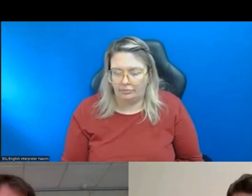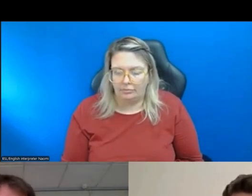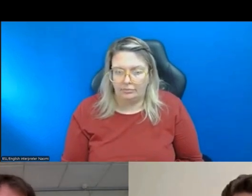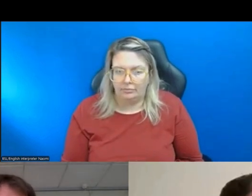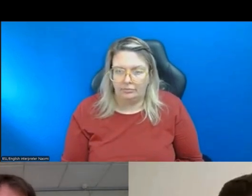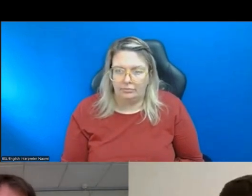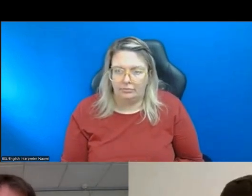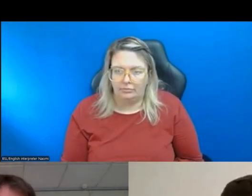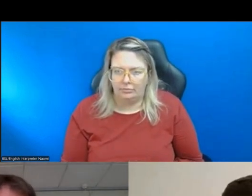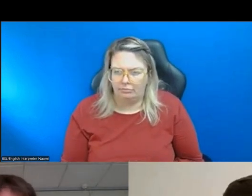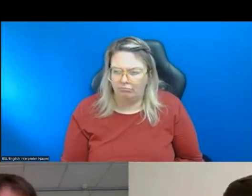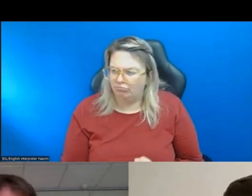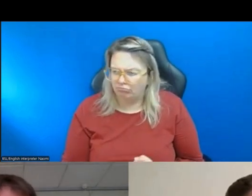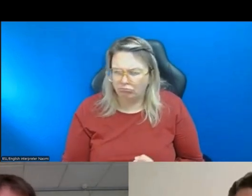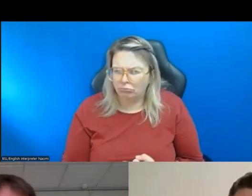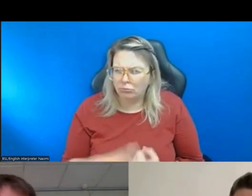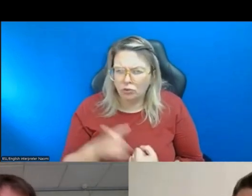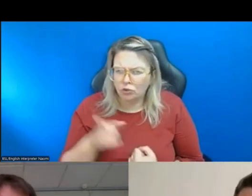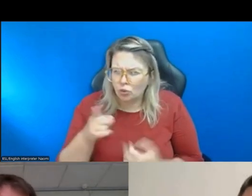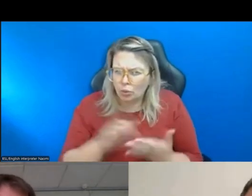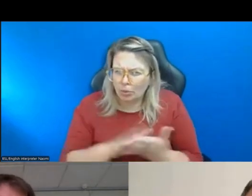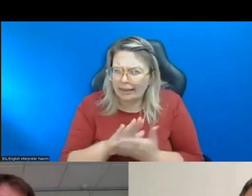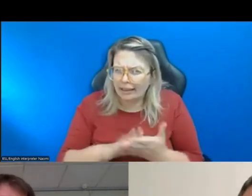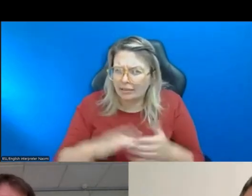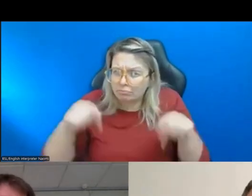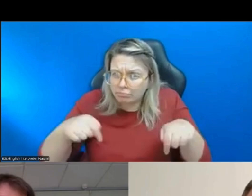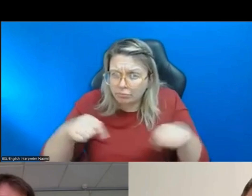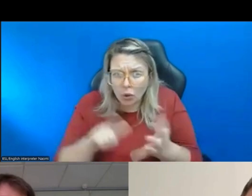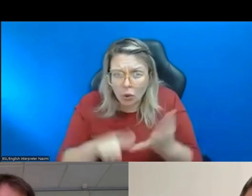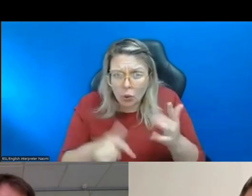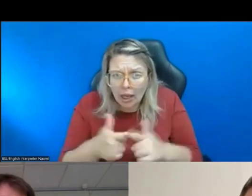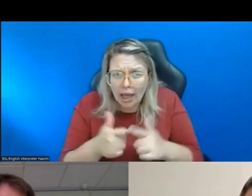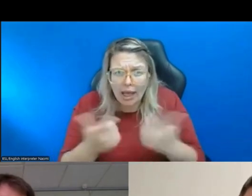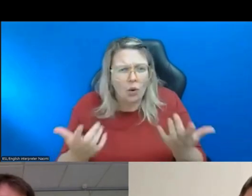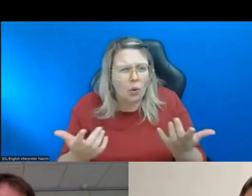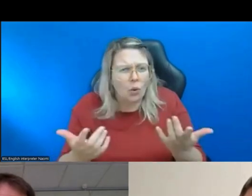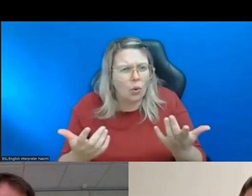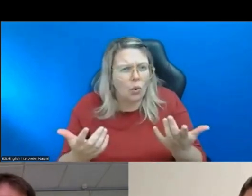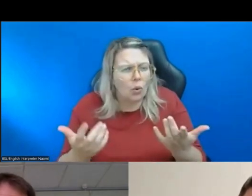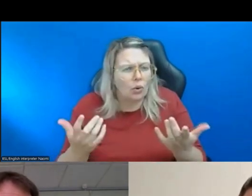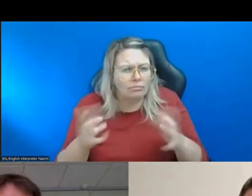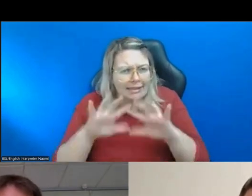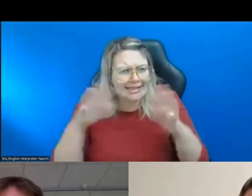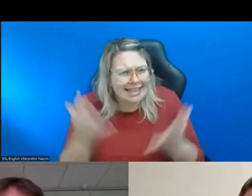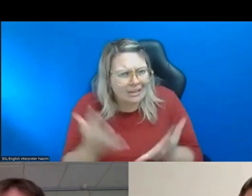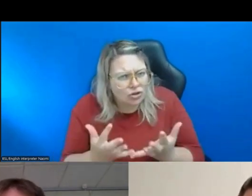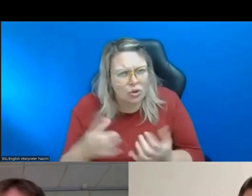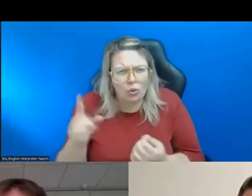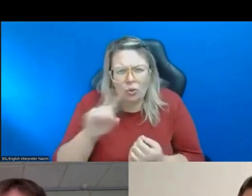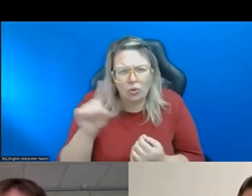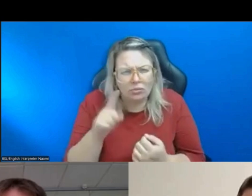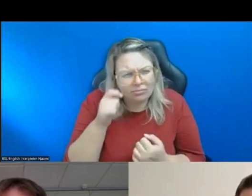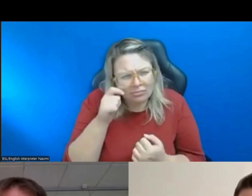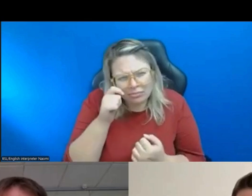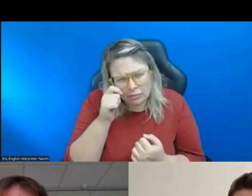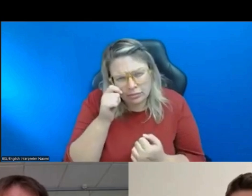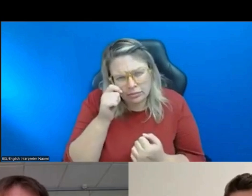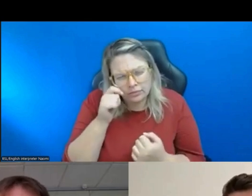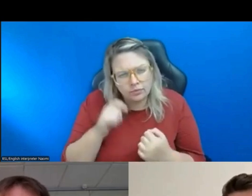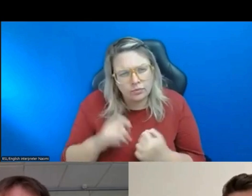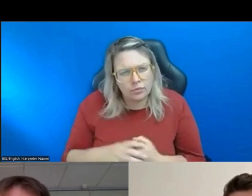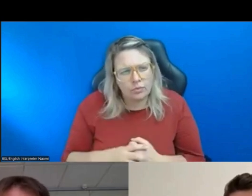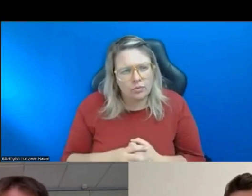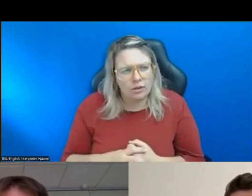guessing you mean within the UK or internationally. I mean, I think there's one thing to say on that, which is